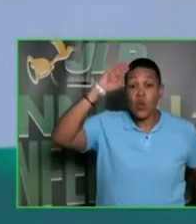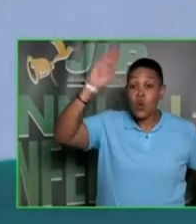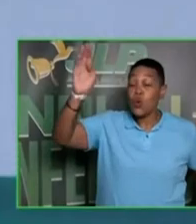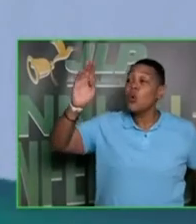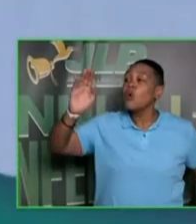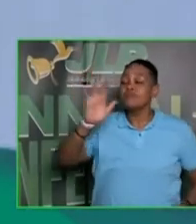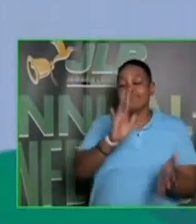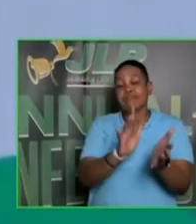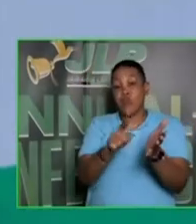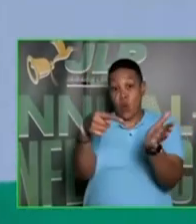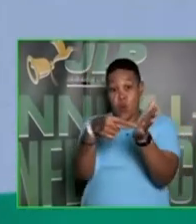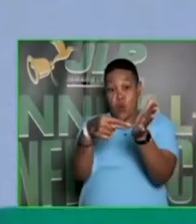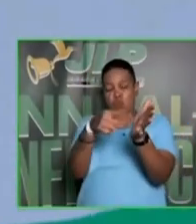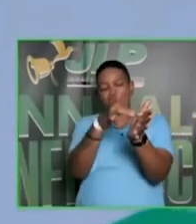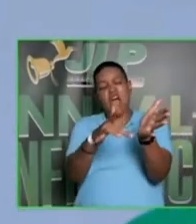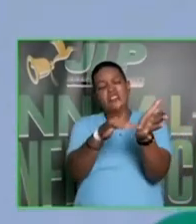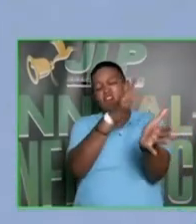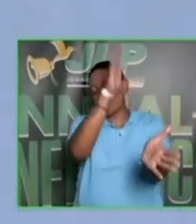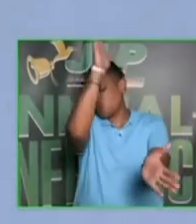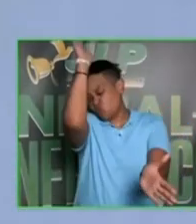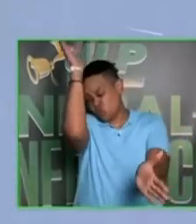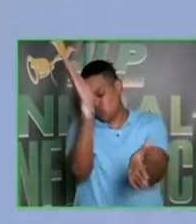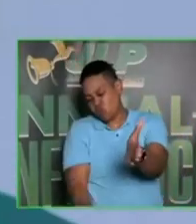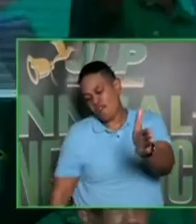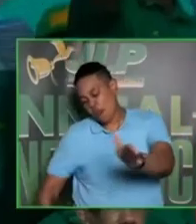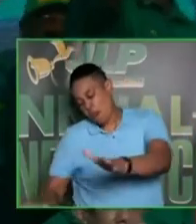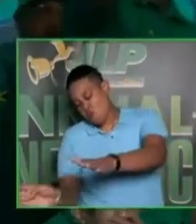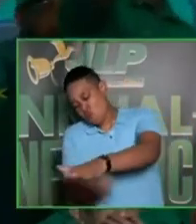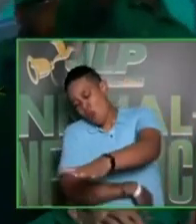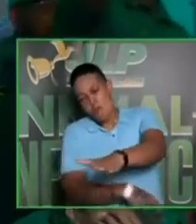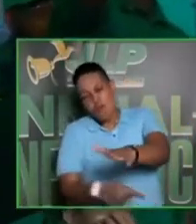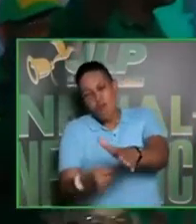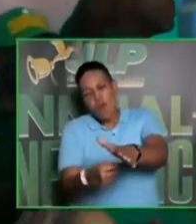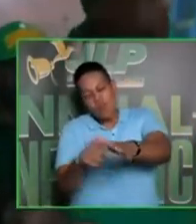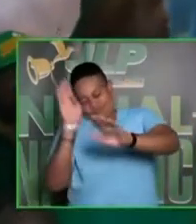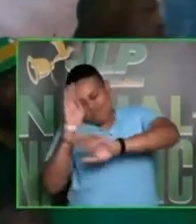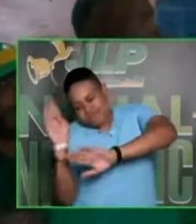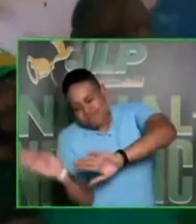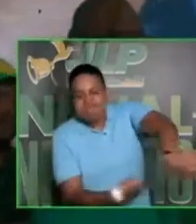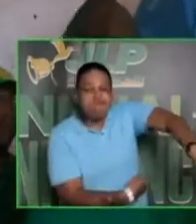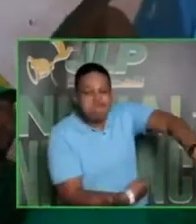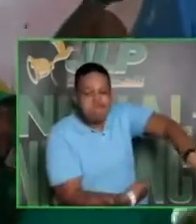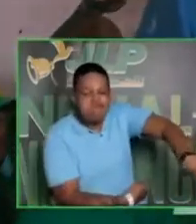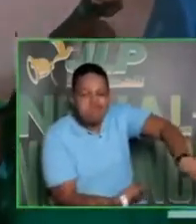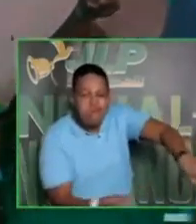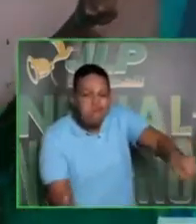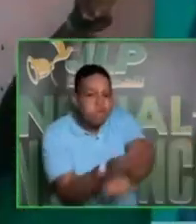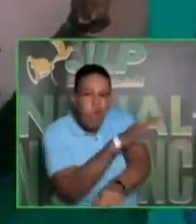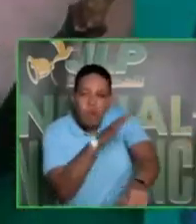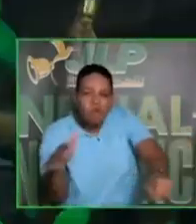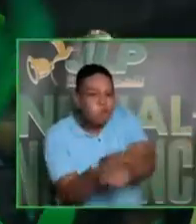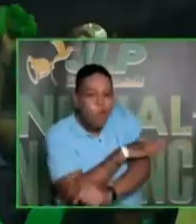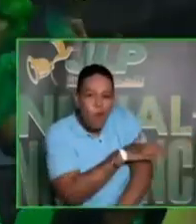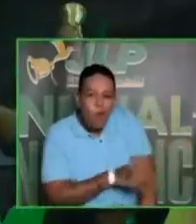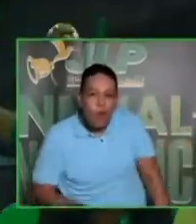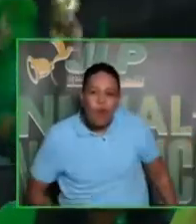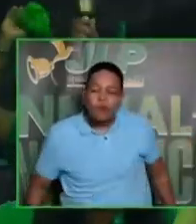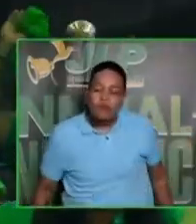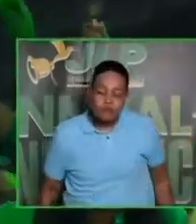write off totally the debt that is owed. If somebody